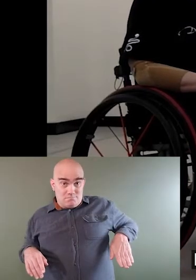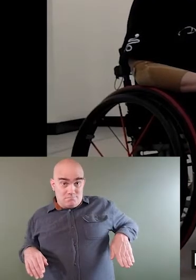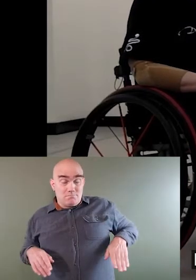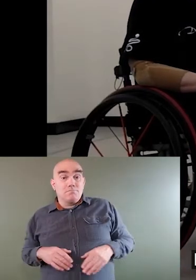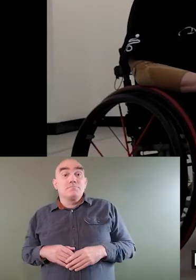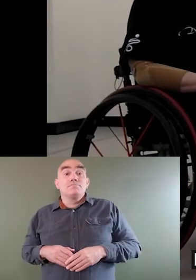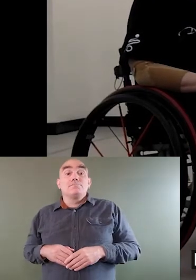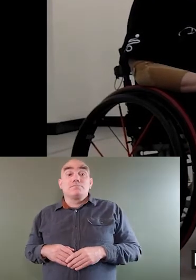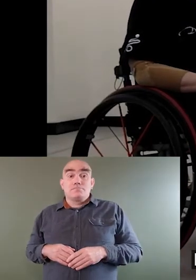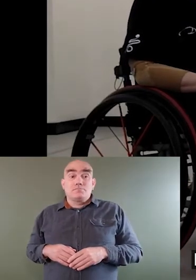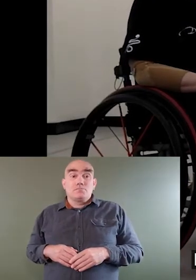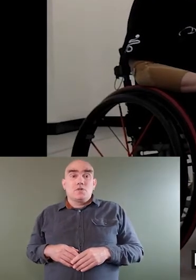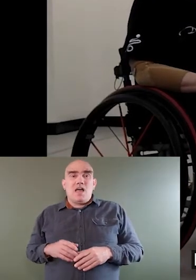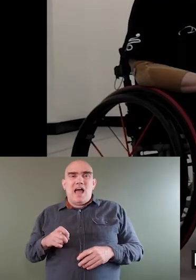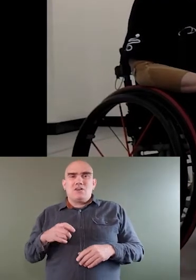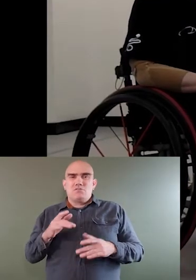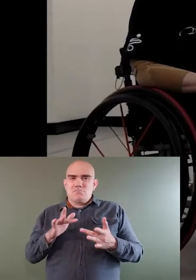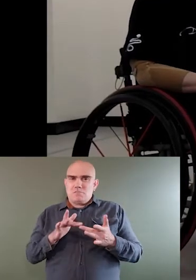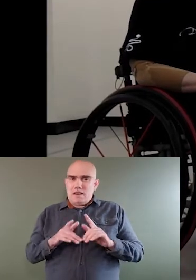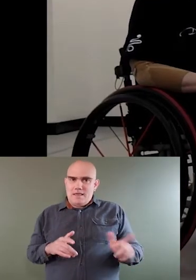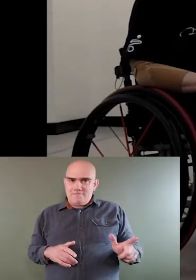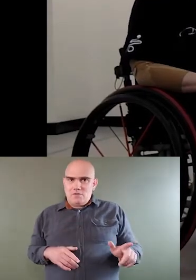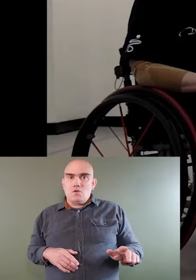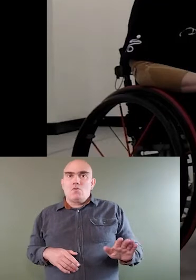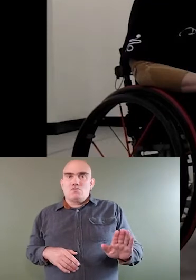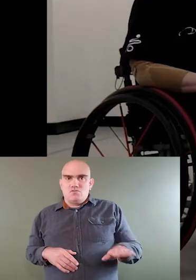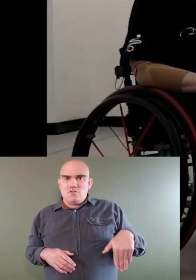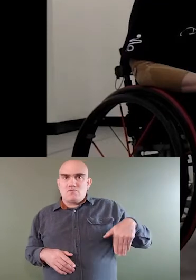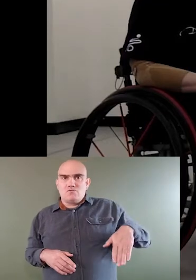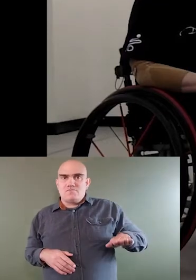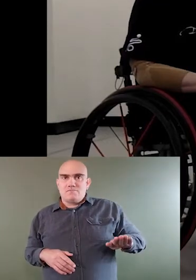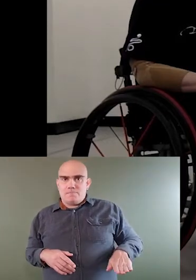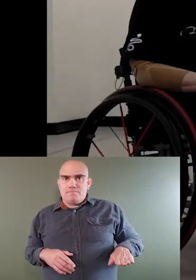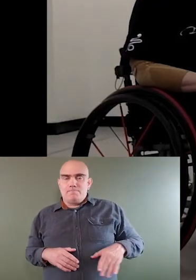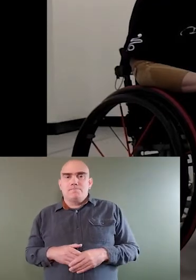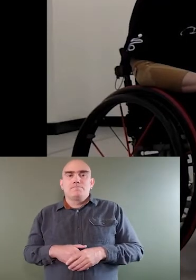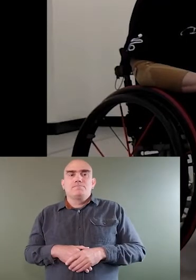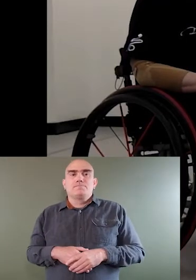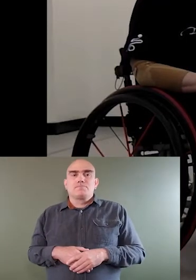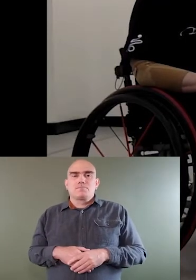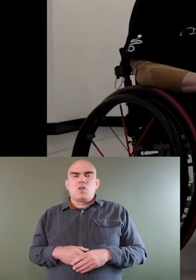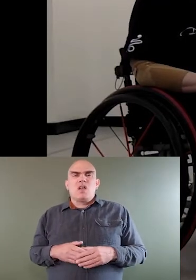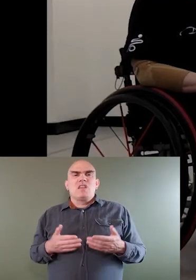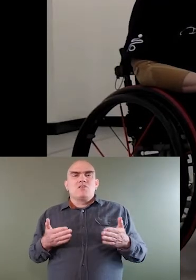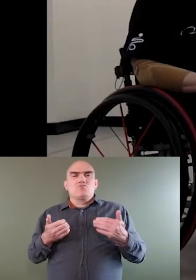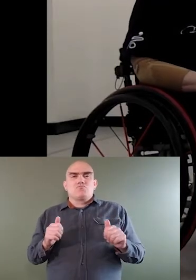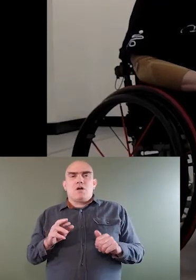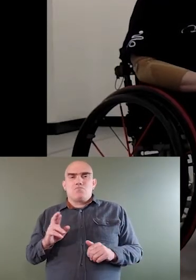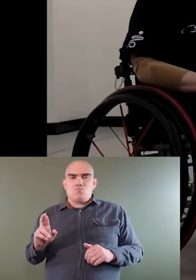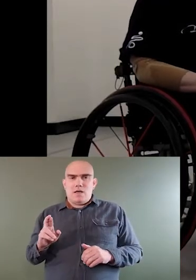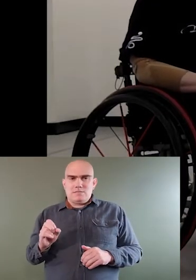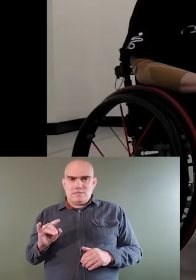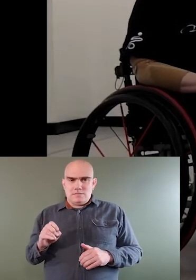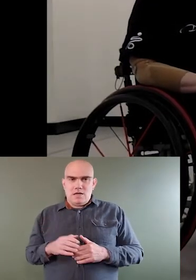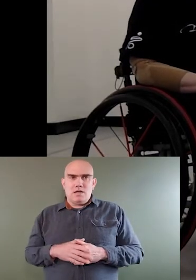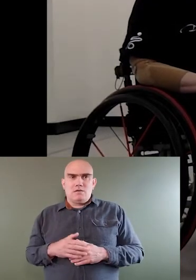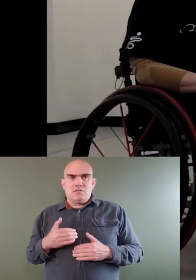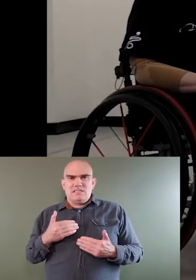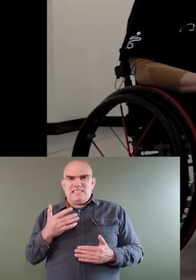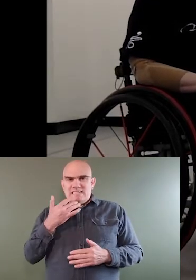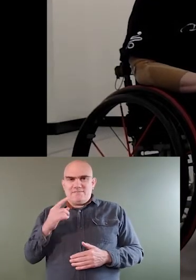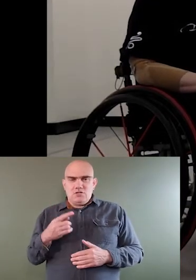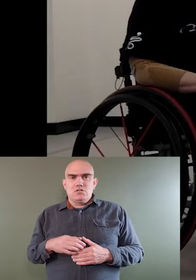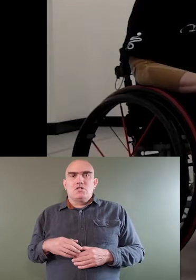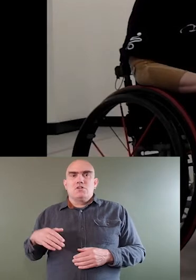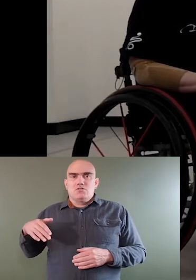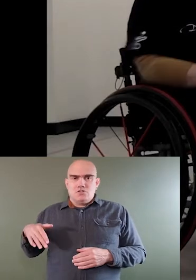Good. I should make contact with my left. Shuffle. Okay. Let's try our right side. I'll sing it first.